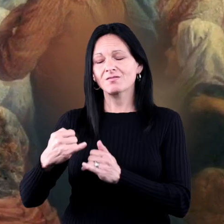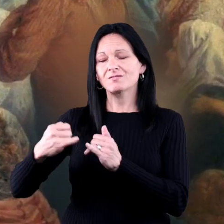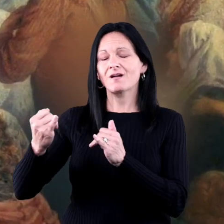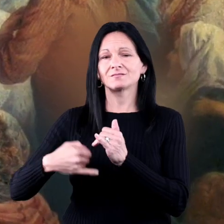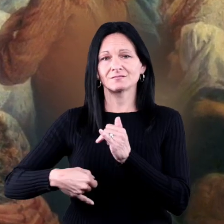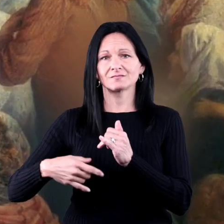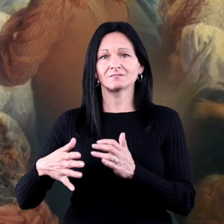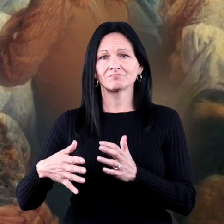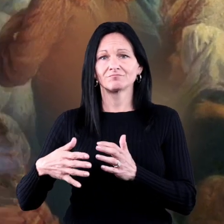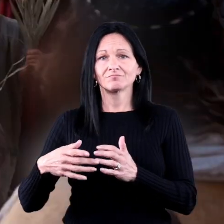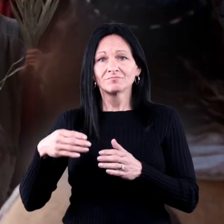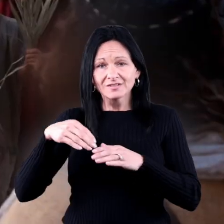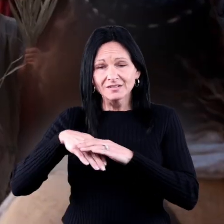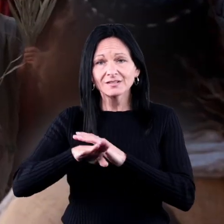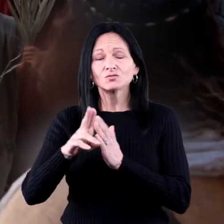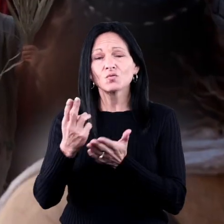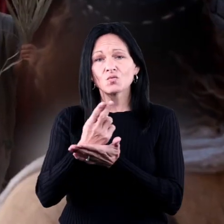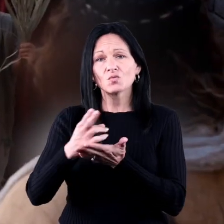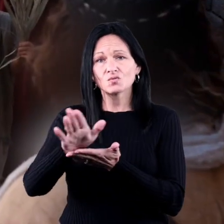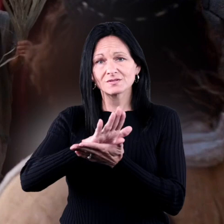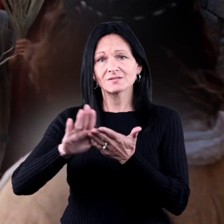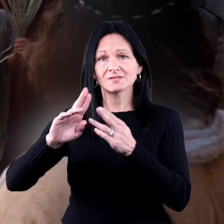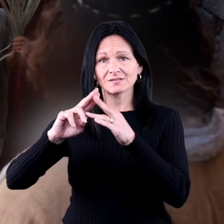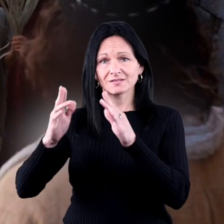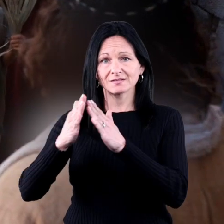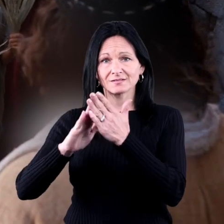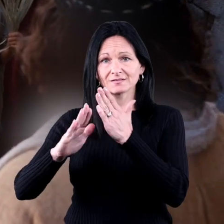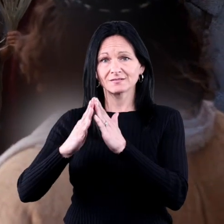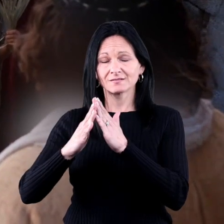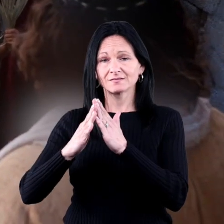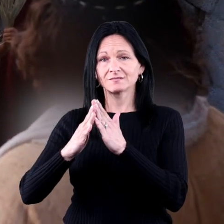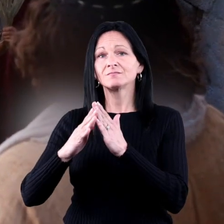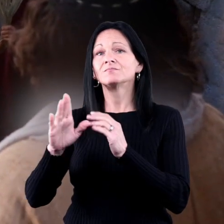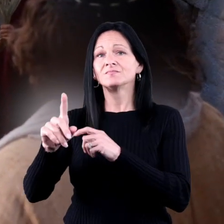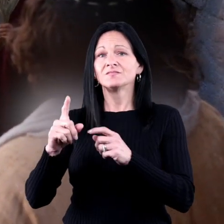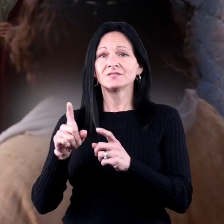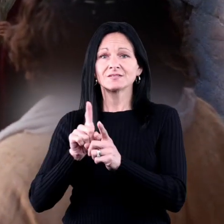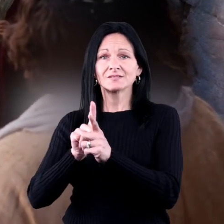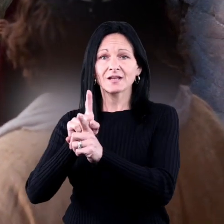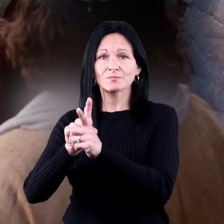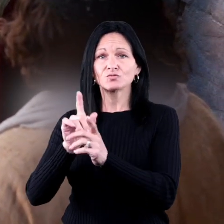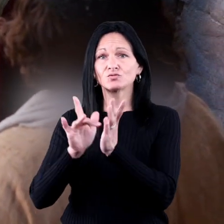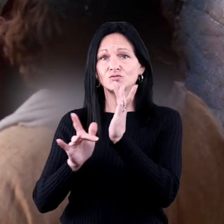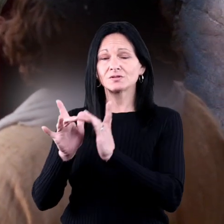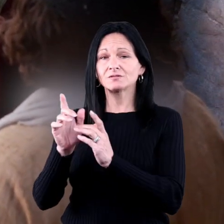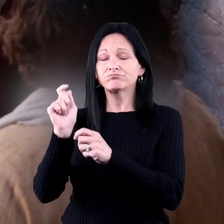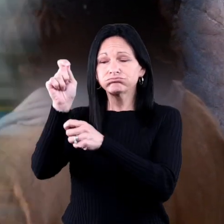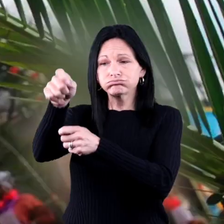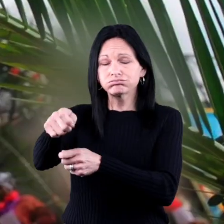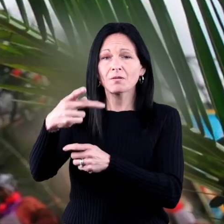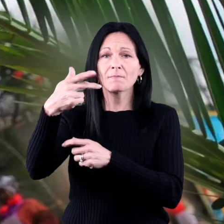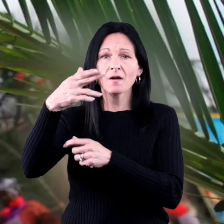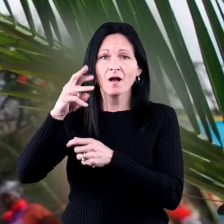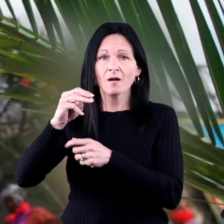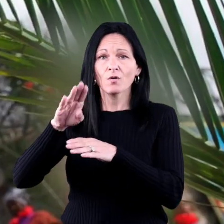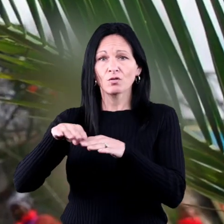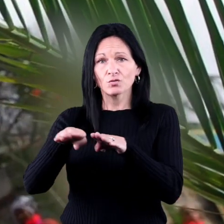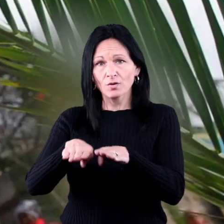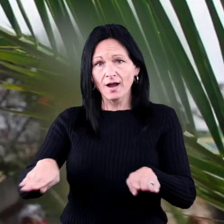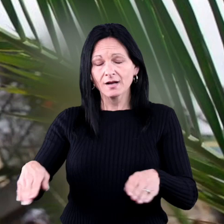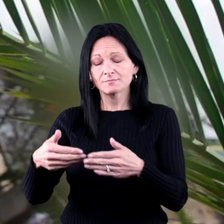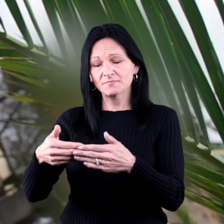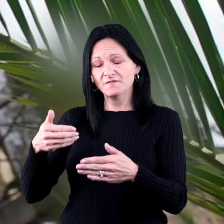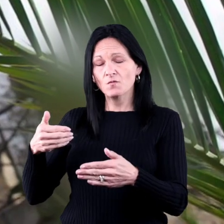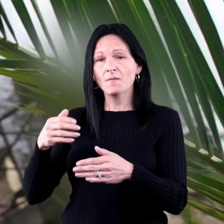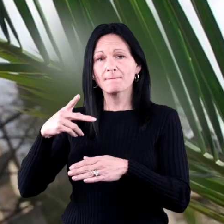for the last time. As he entered the holy city, disciples of Jesus laid palm fronds on the ground